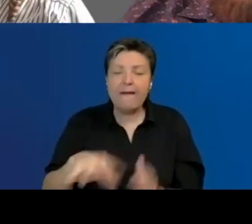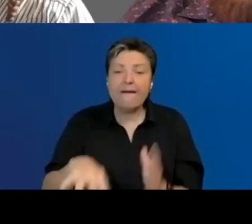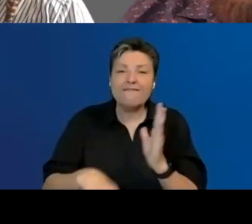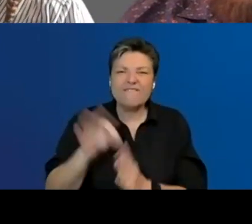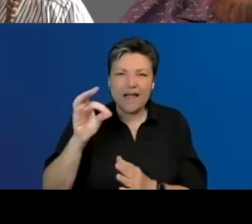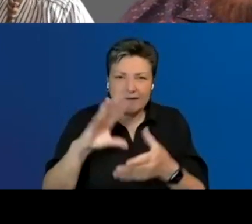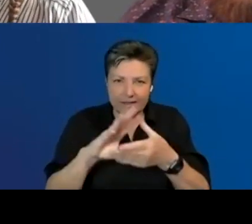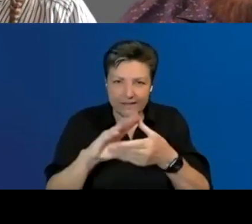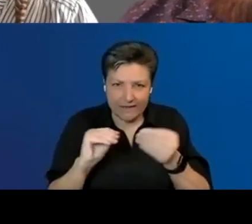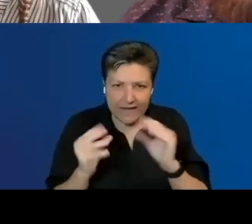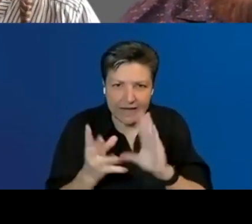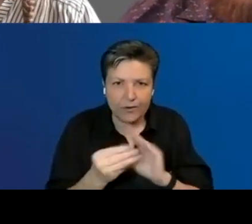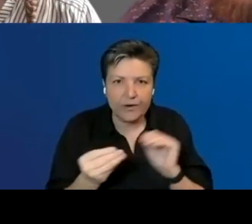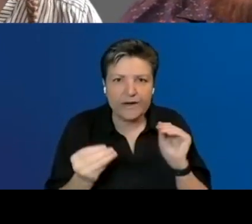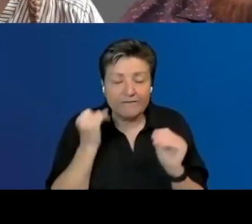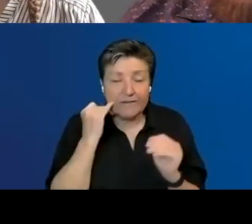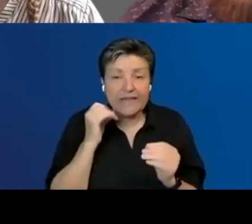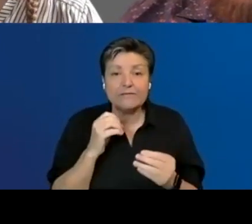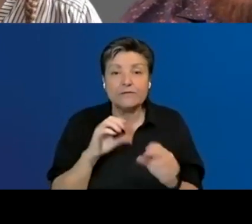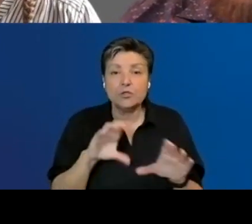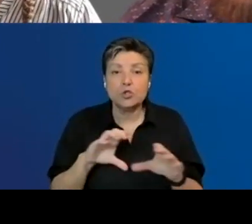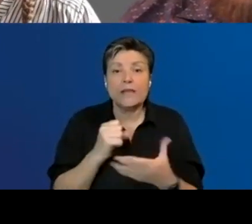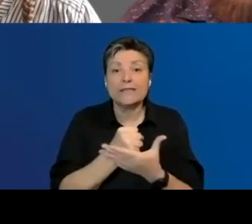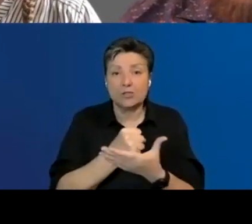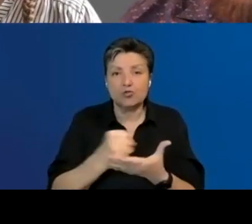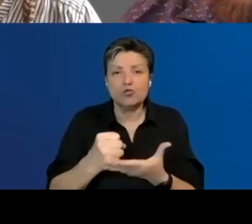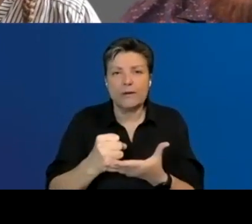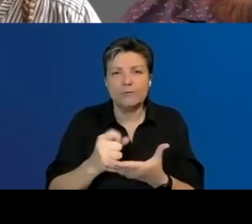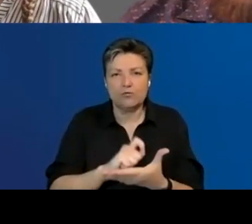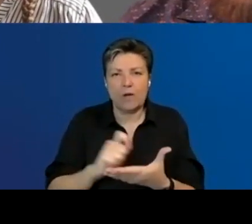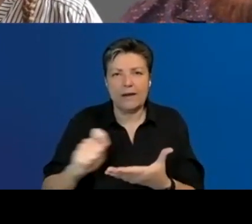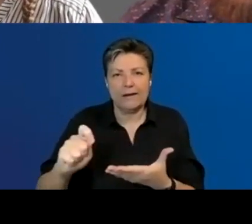if you're going to be doing a scripted podcast.